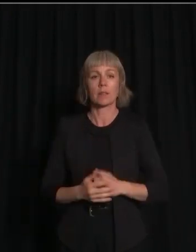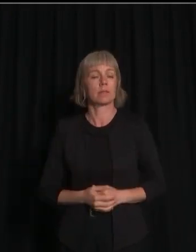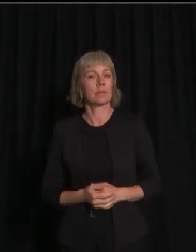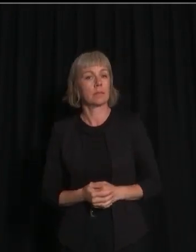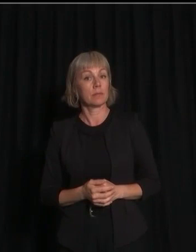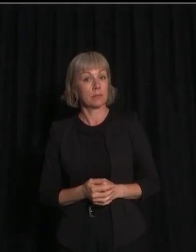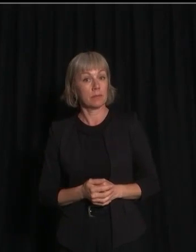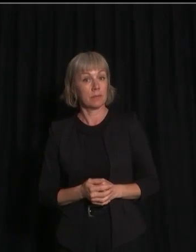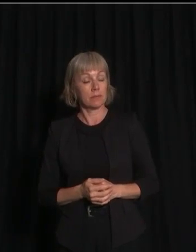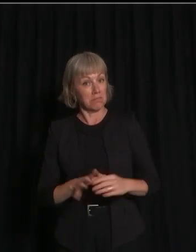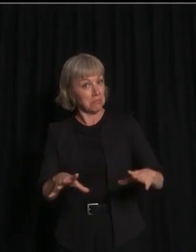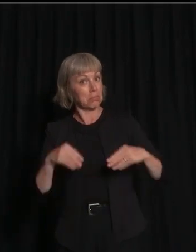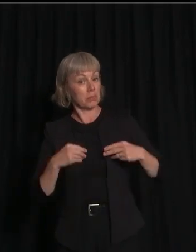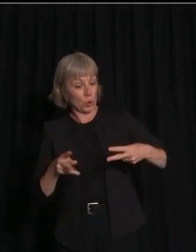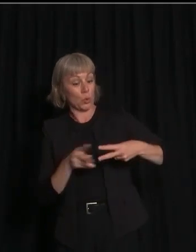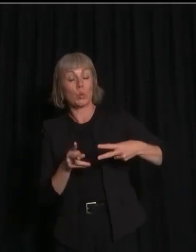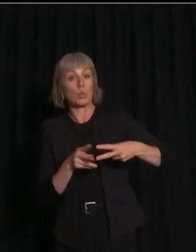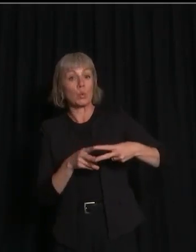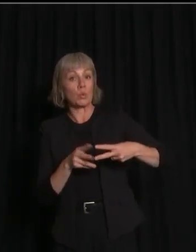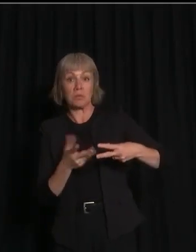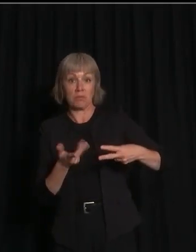there's no other ways to put it, like,